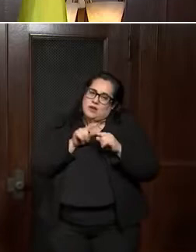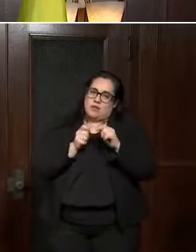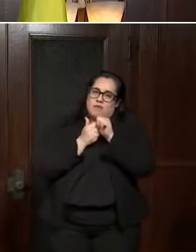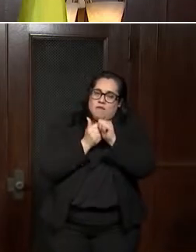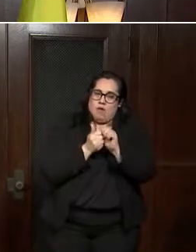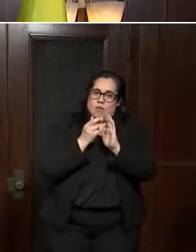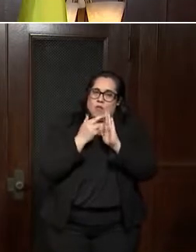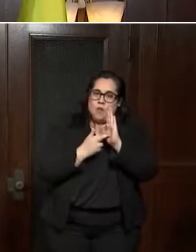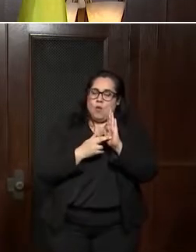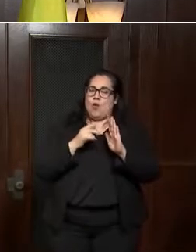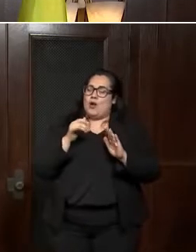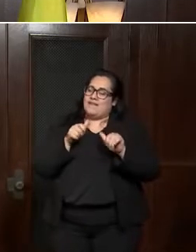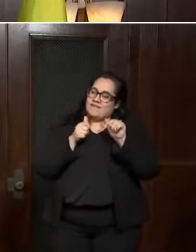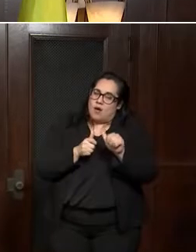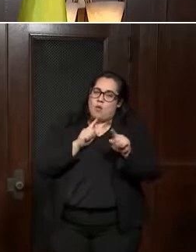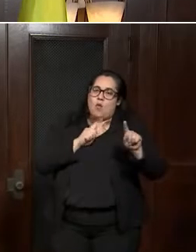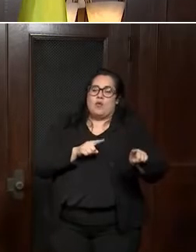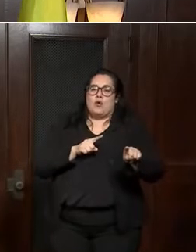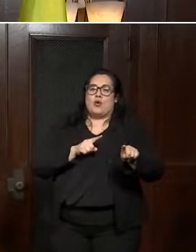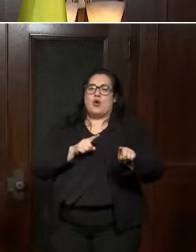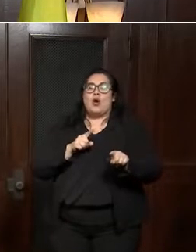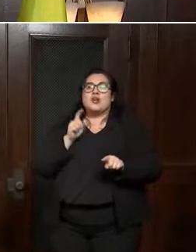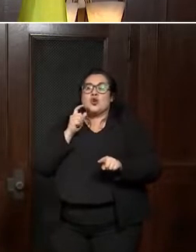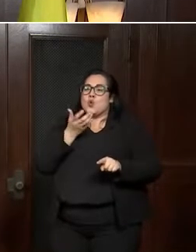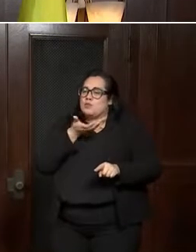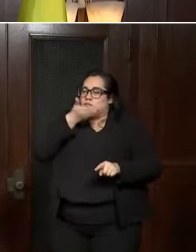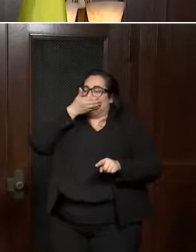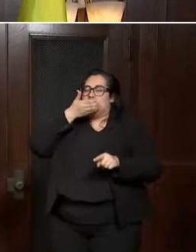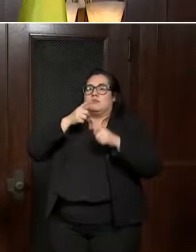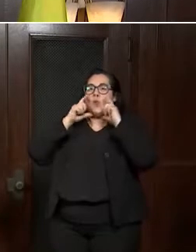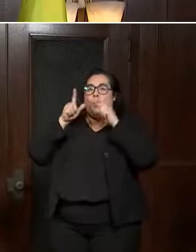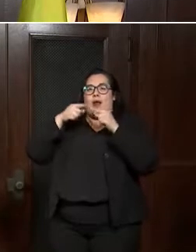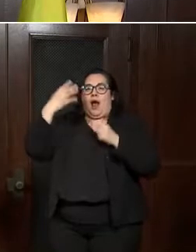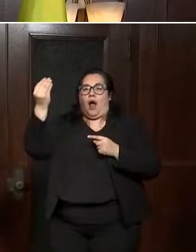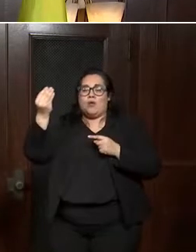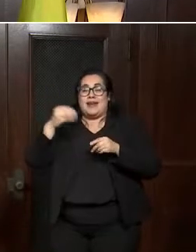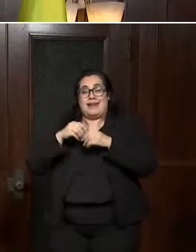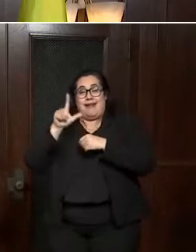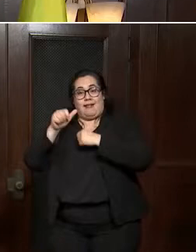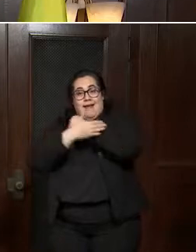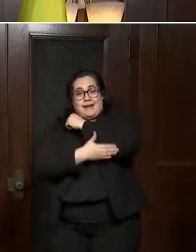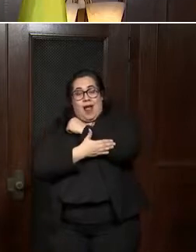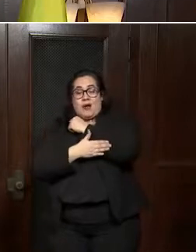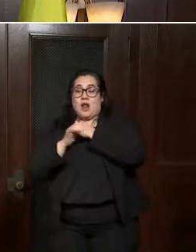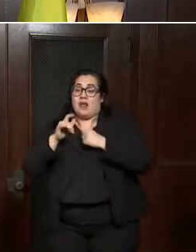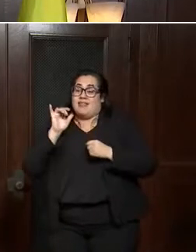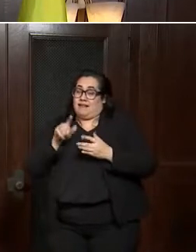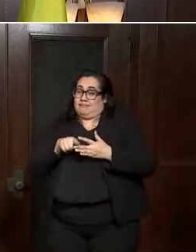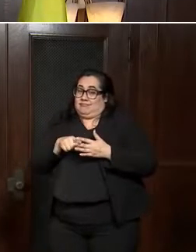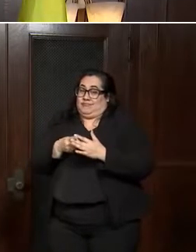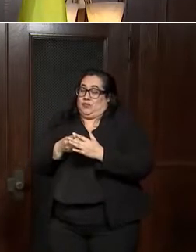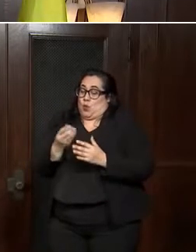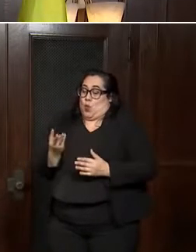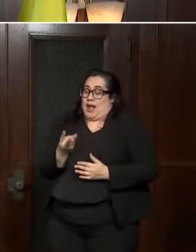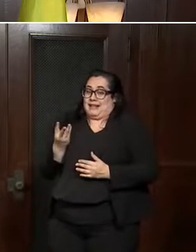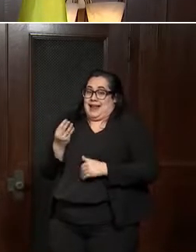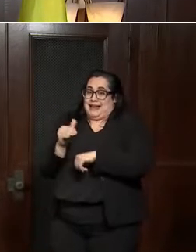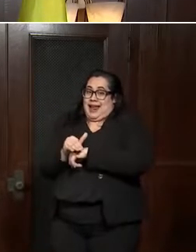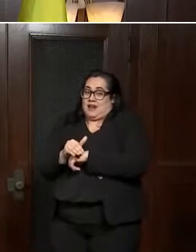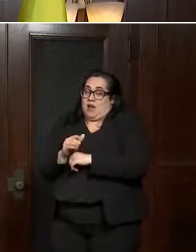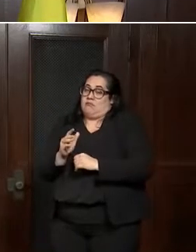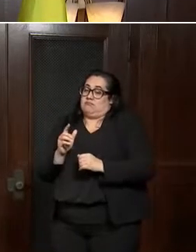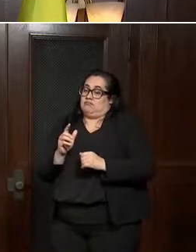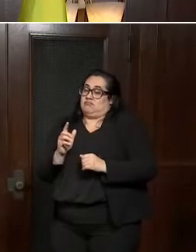things, to adhere to the orders, to wear facial coverings when you're out. In LA County, those go into effect on Wednesday night